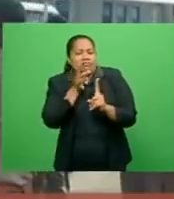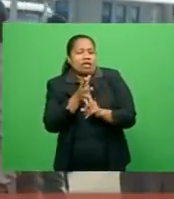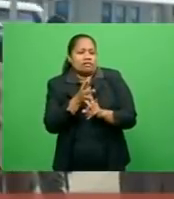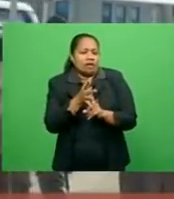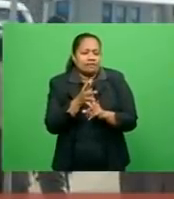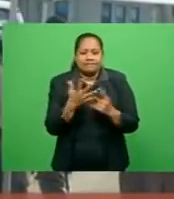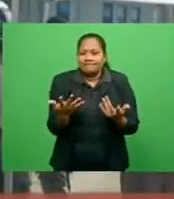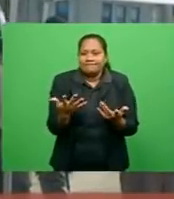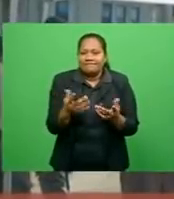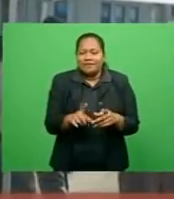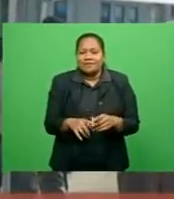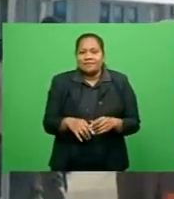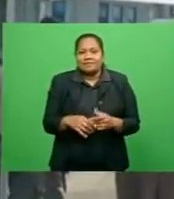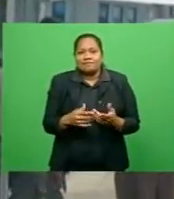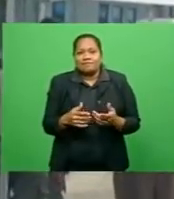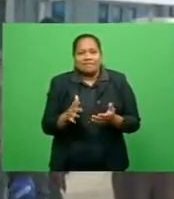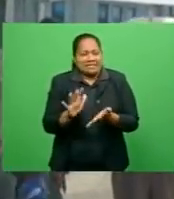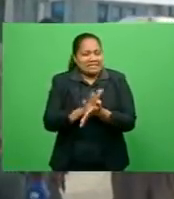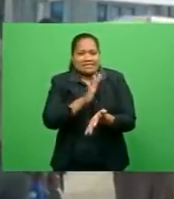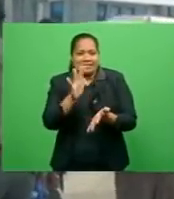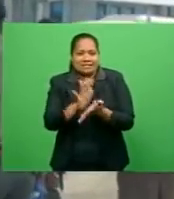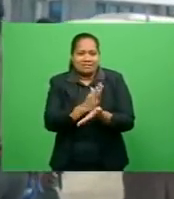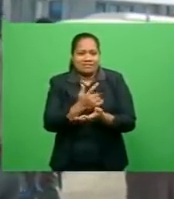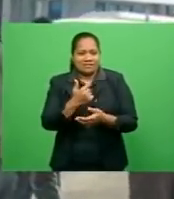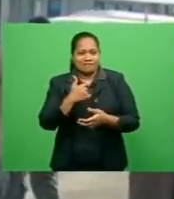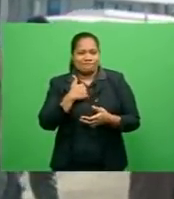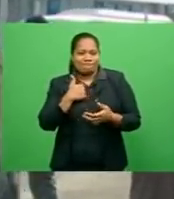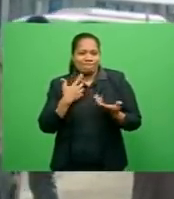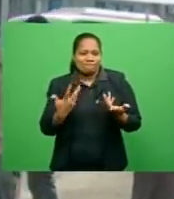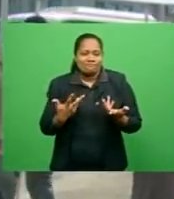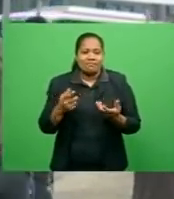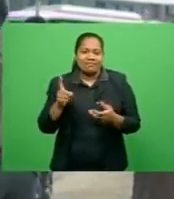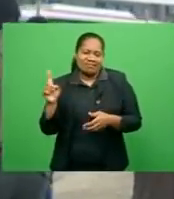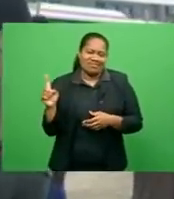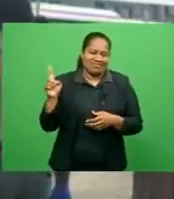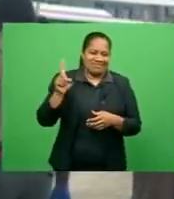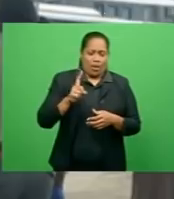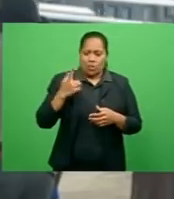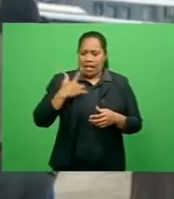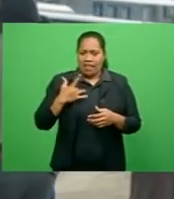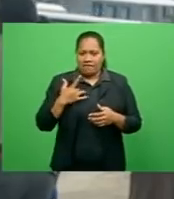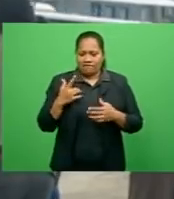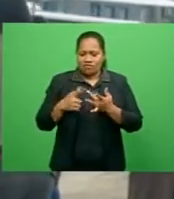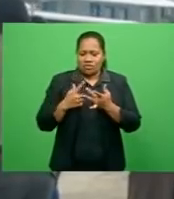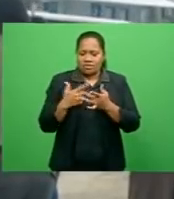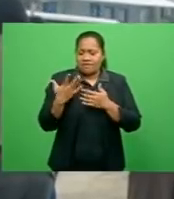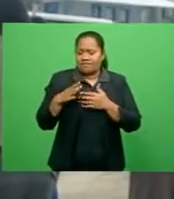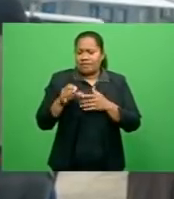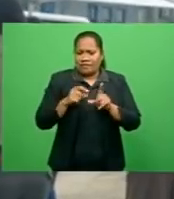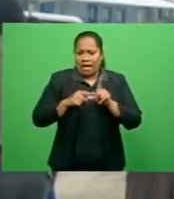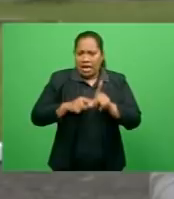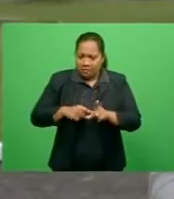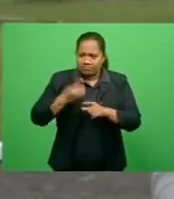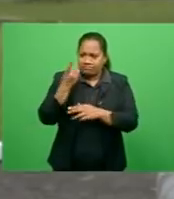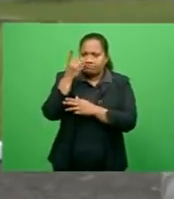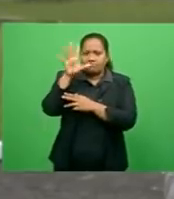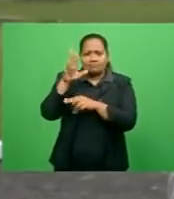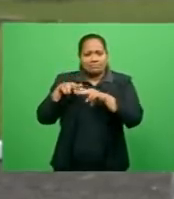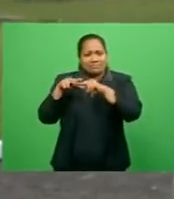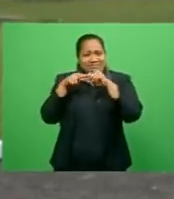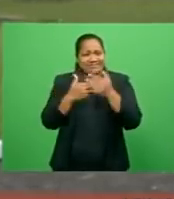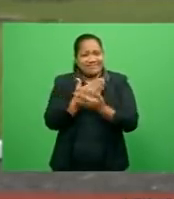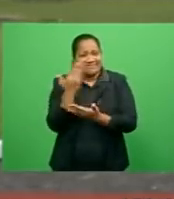and happy to be able to live for another 50 years of independence for Fiji Day.